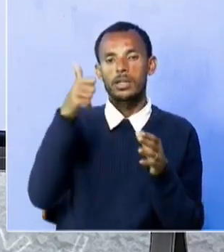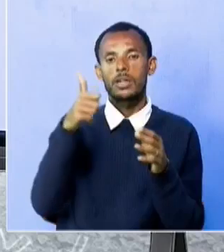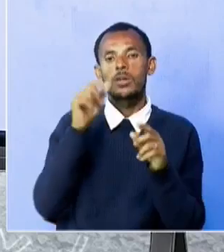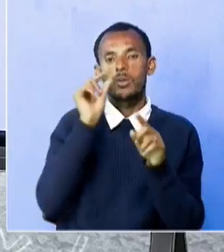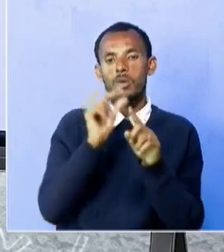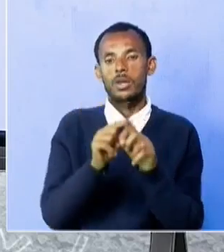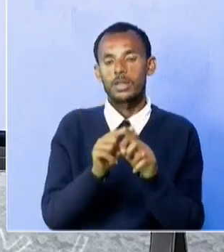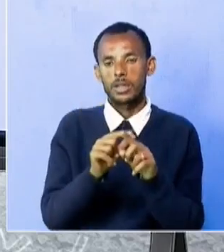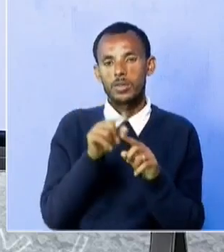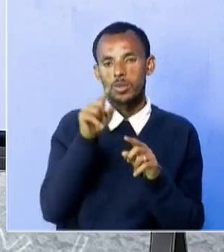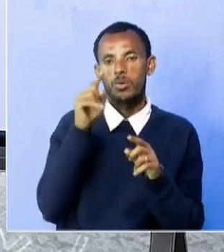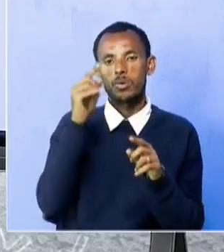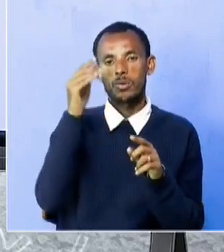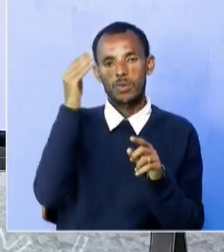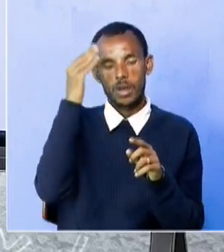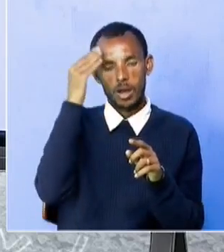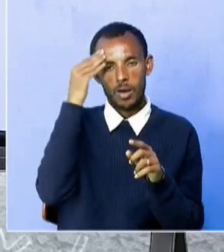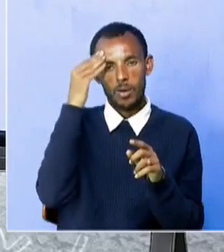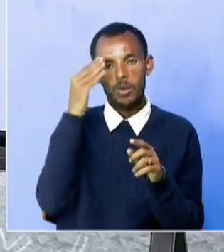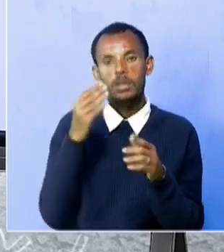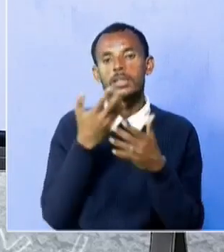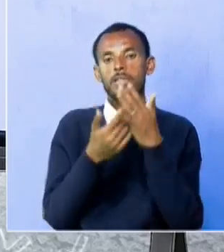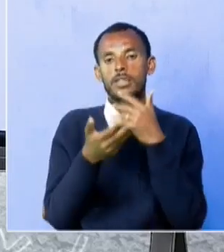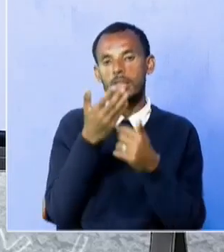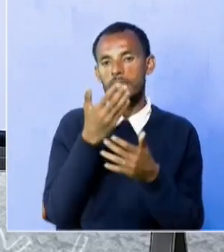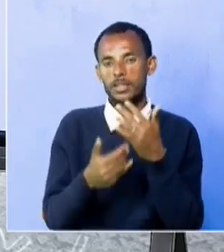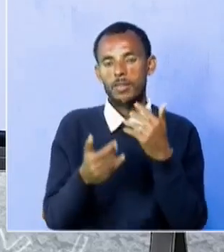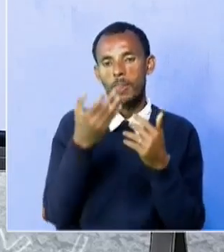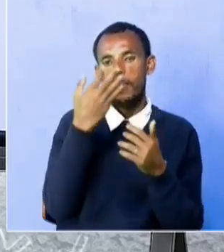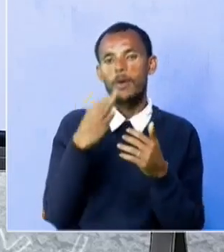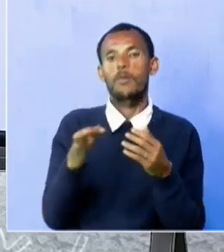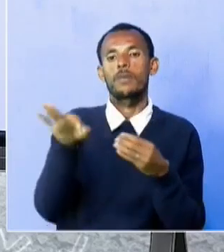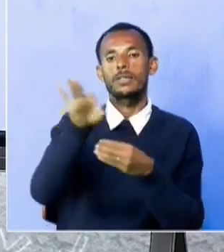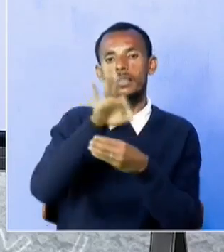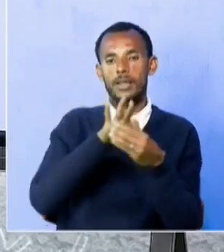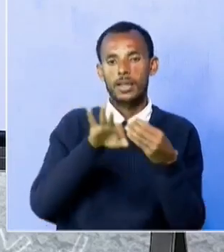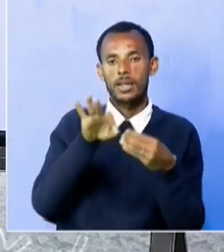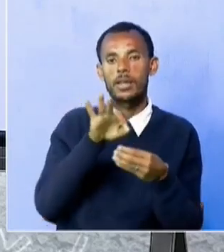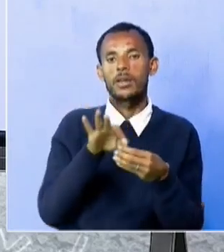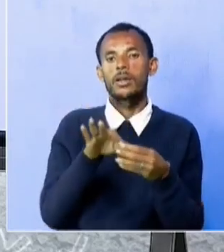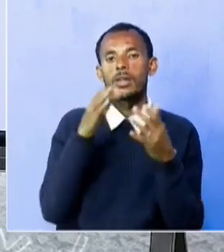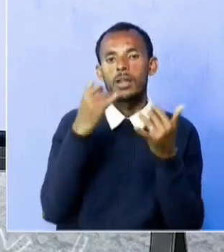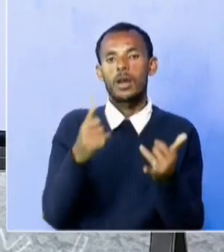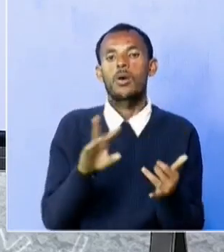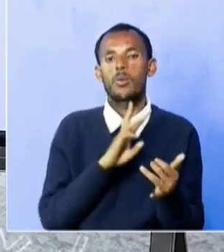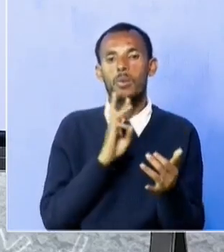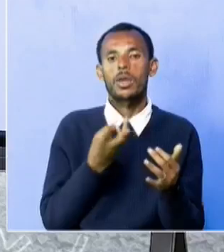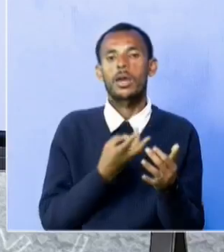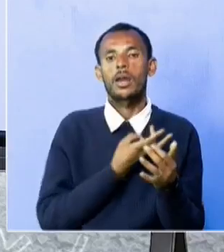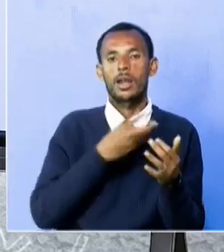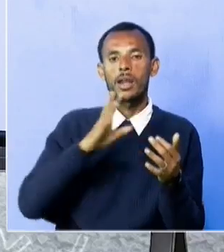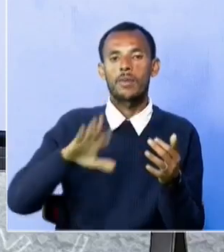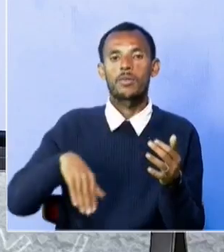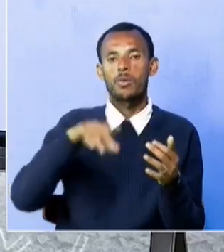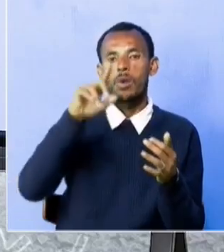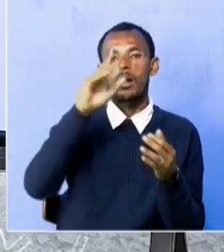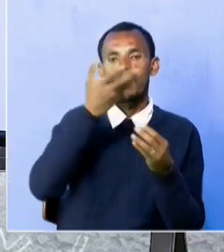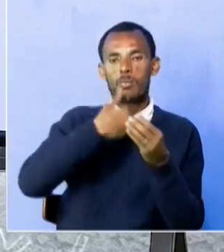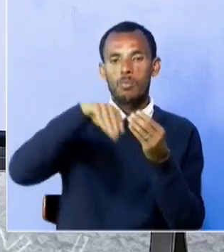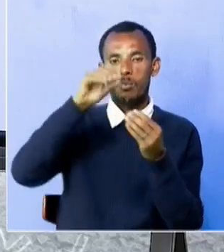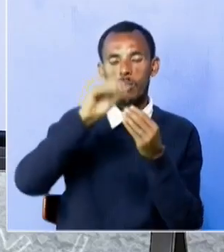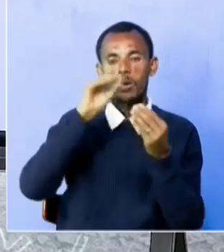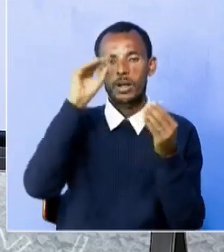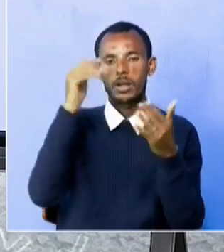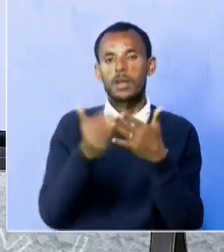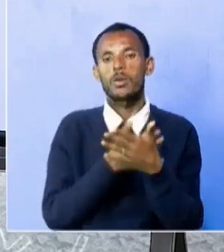terminology that you need to know in the discussion of a circle. Now we are left with one more